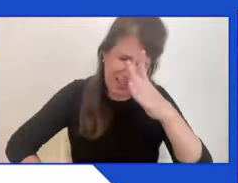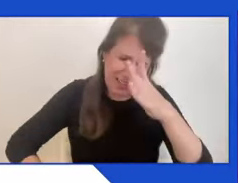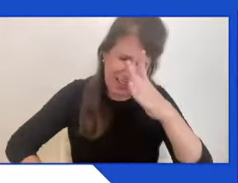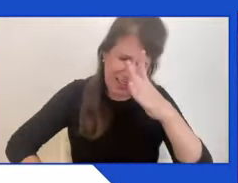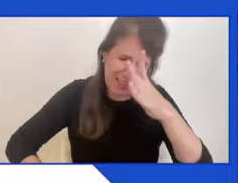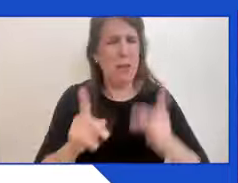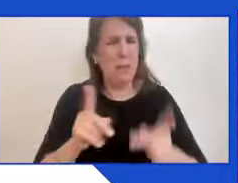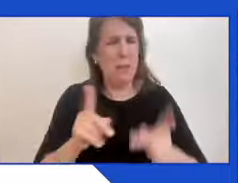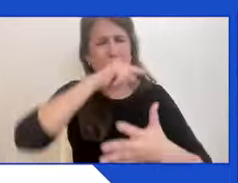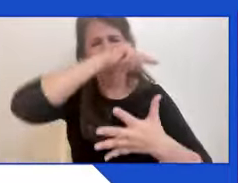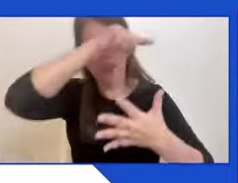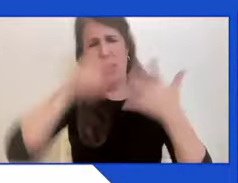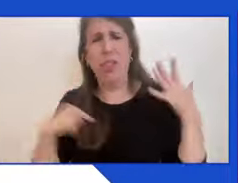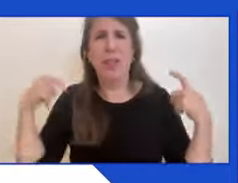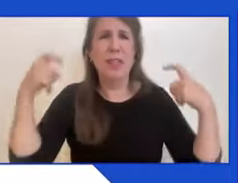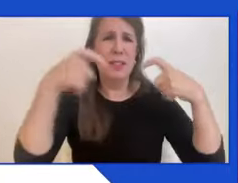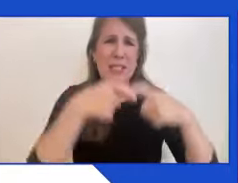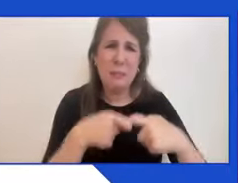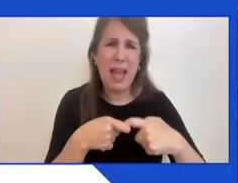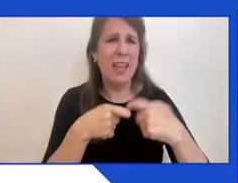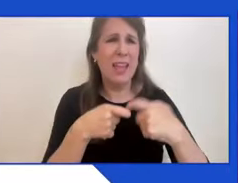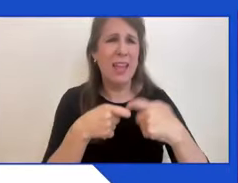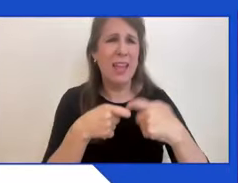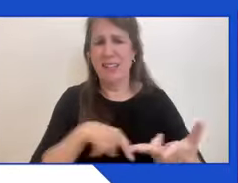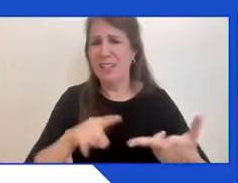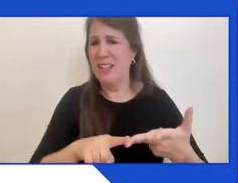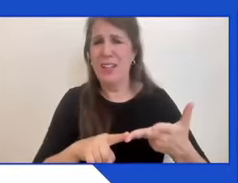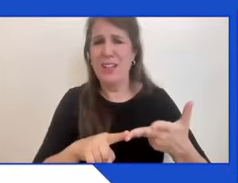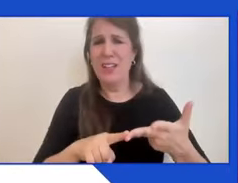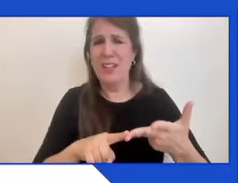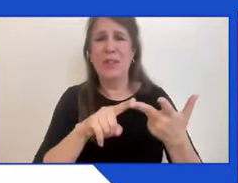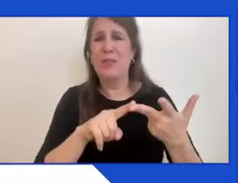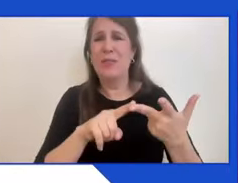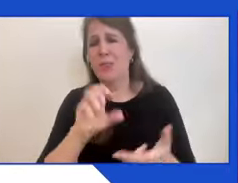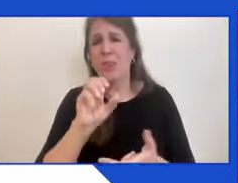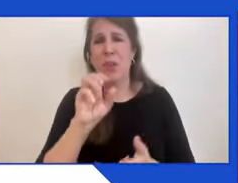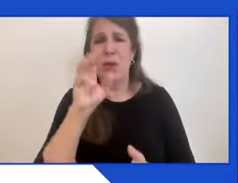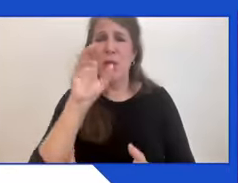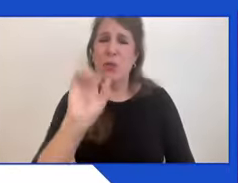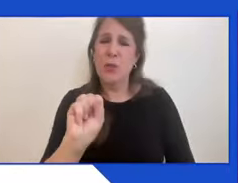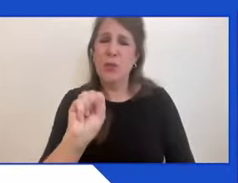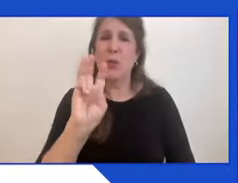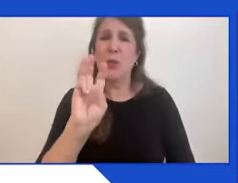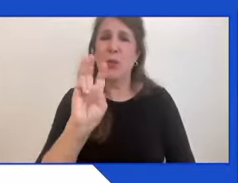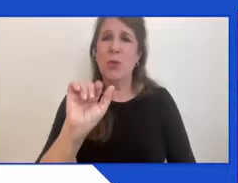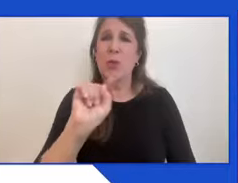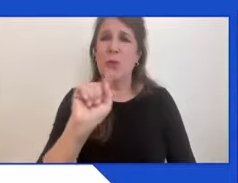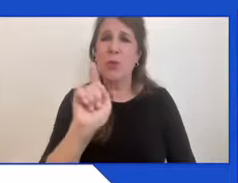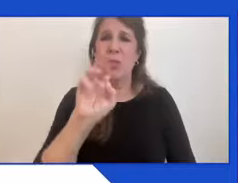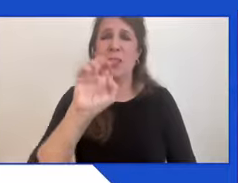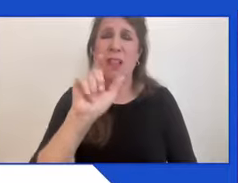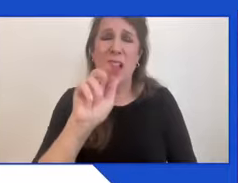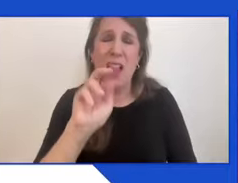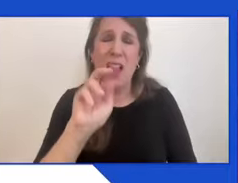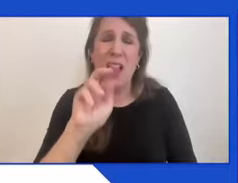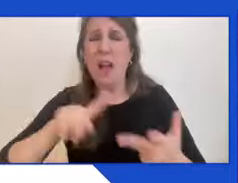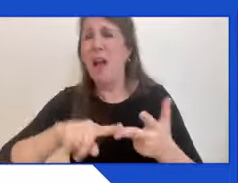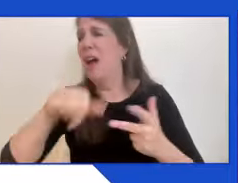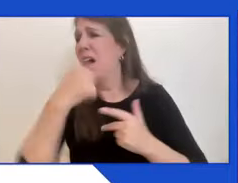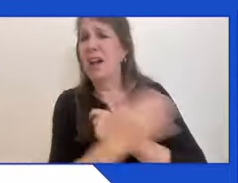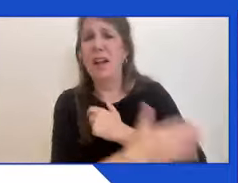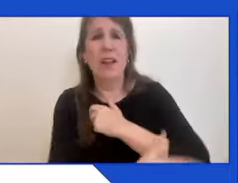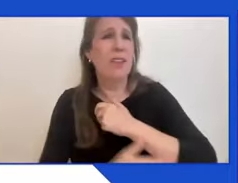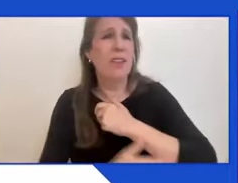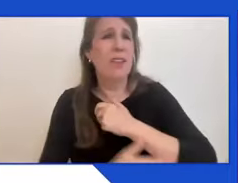were violently expelled from Switzerland. The Jewish people were violently expelled from Portugal. The Jewish people